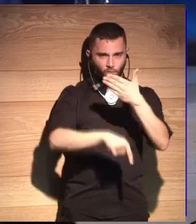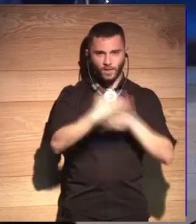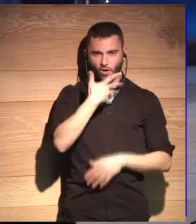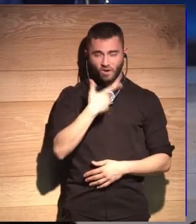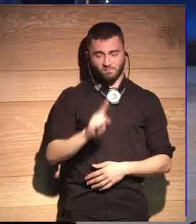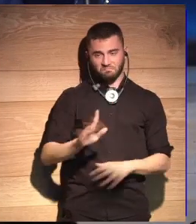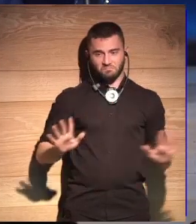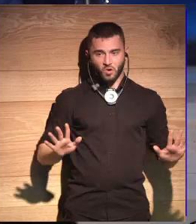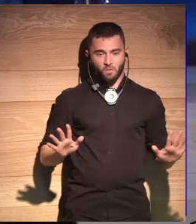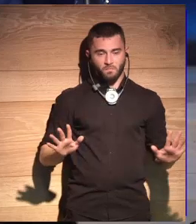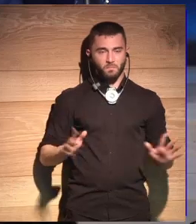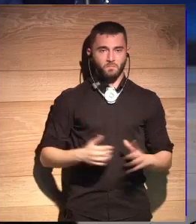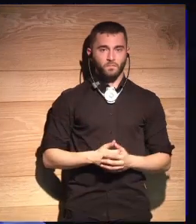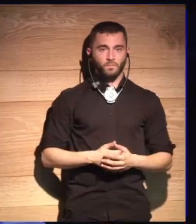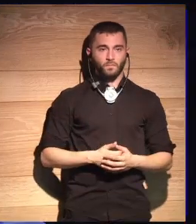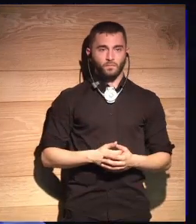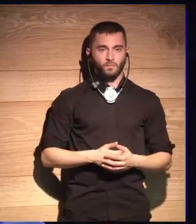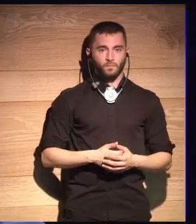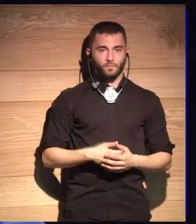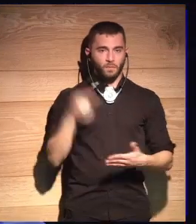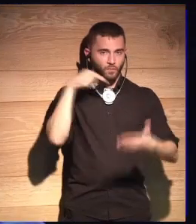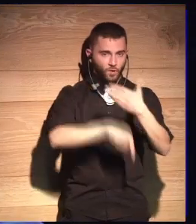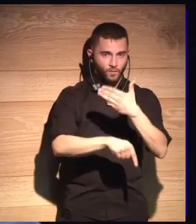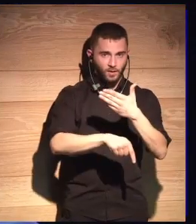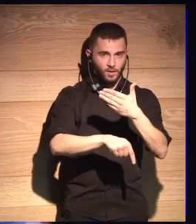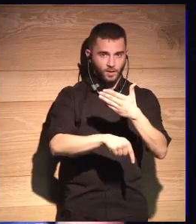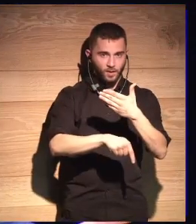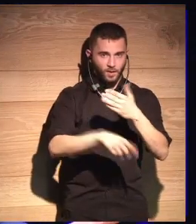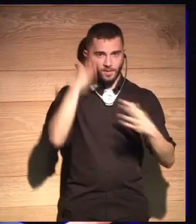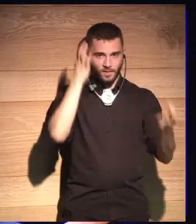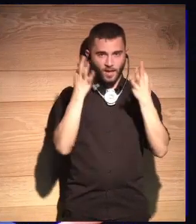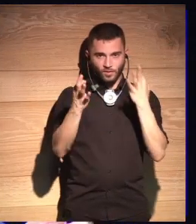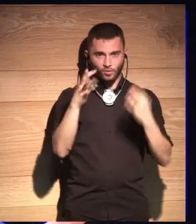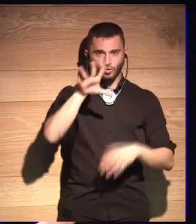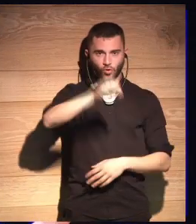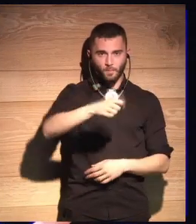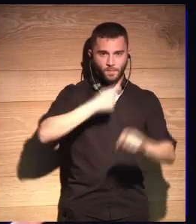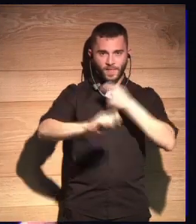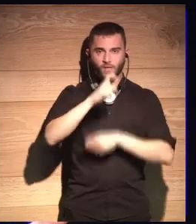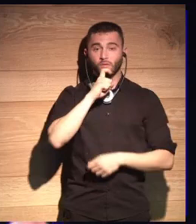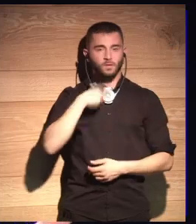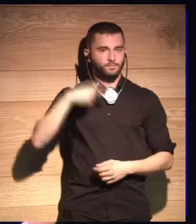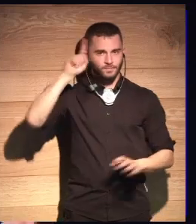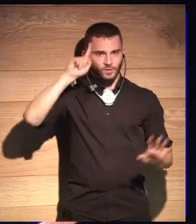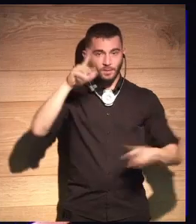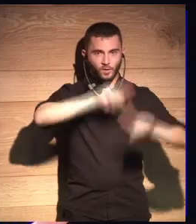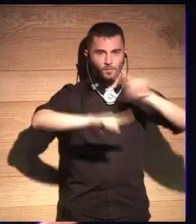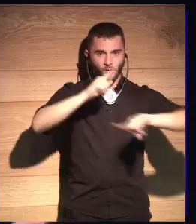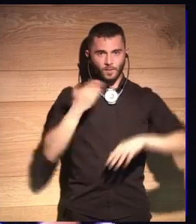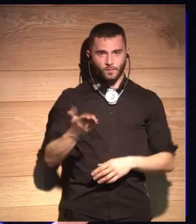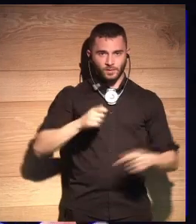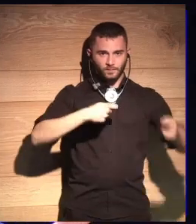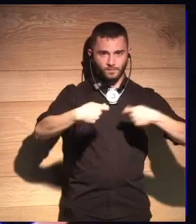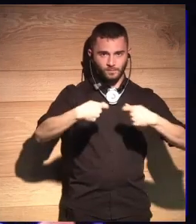end of how data gets bought and sold. I mean, there was clearly there was a fundamental problem with the business model of Facebook, as everyone has told